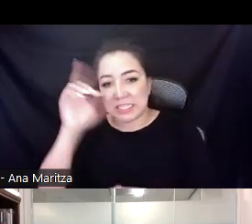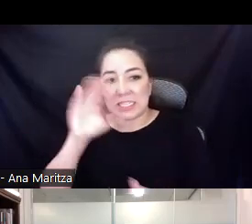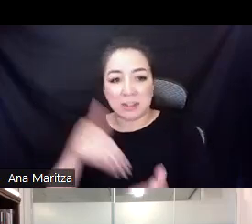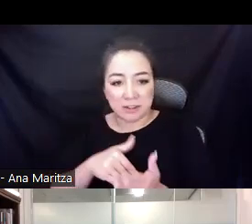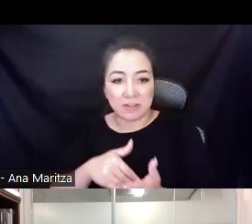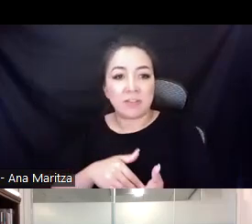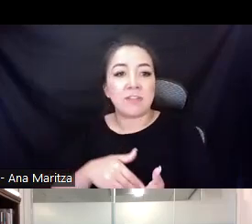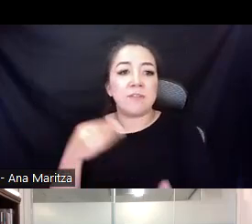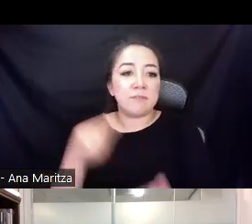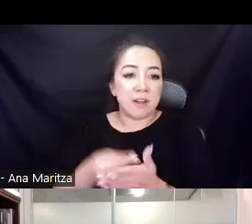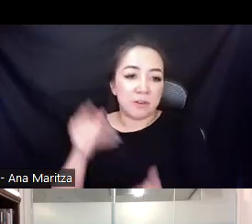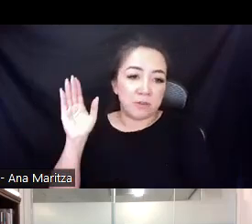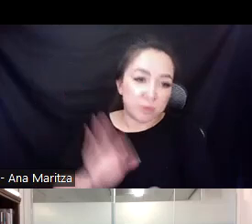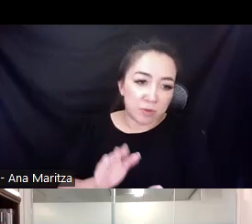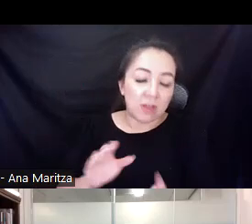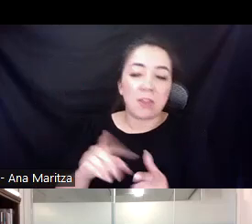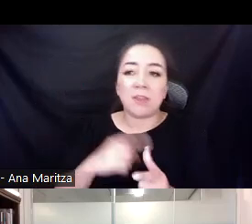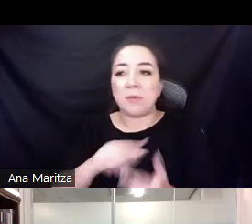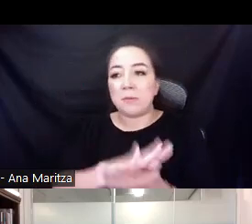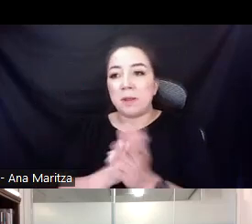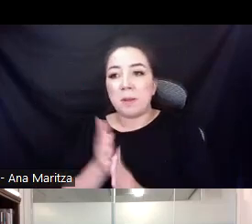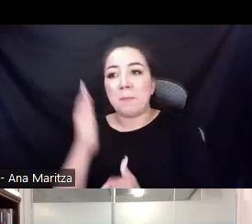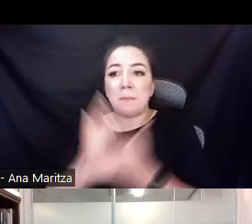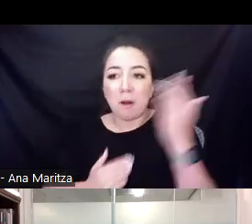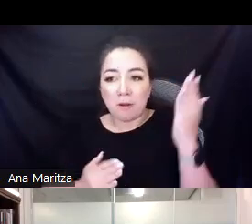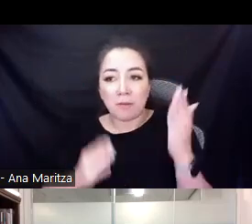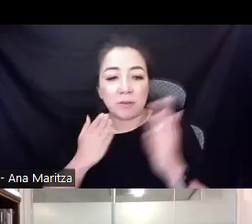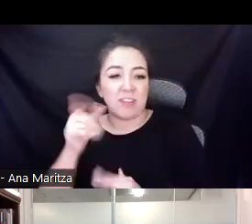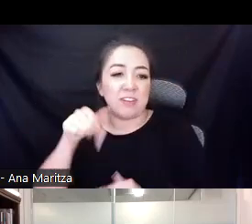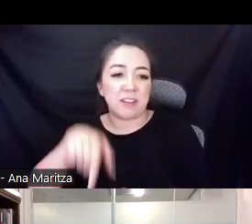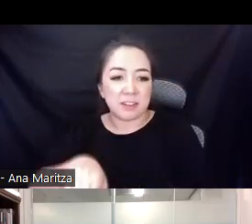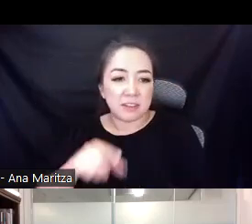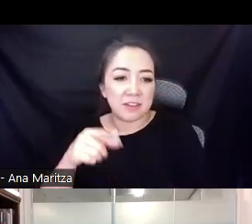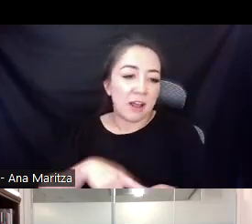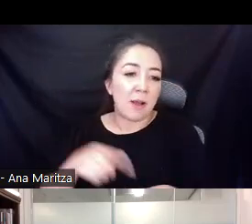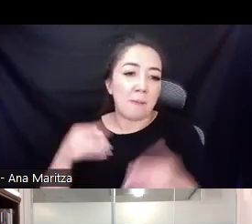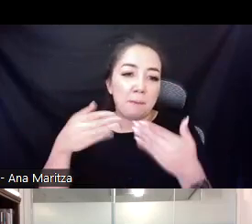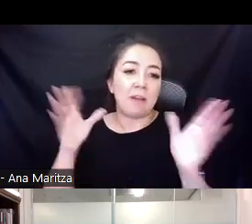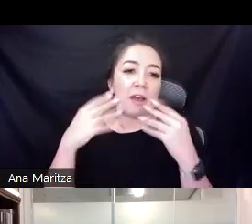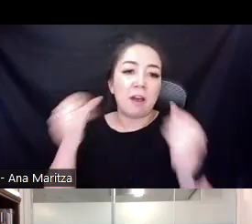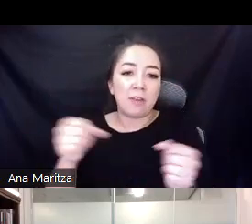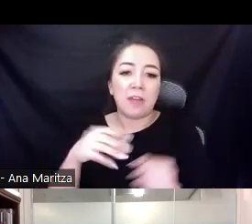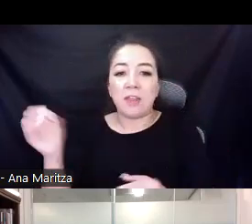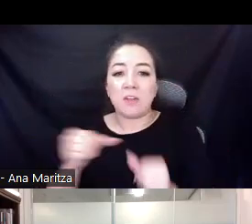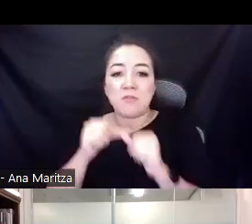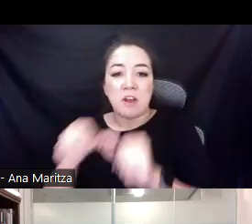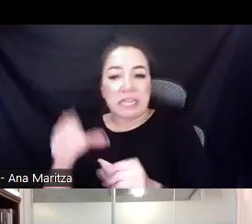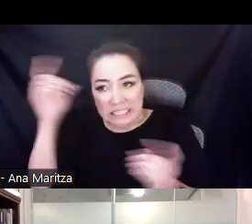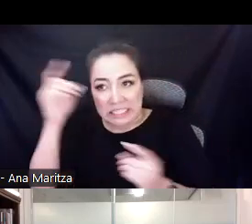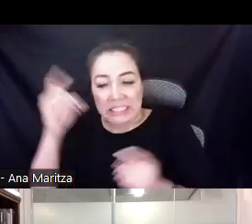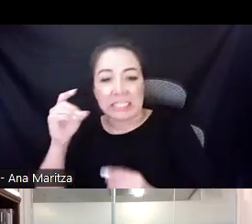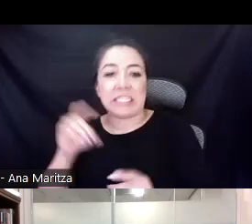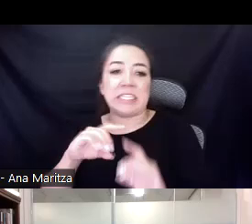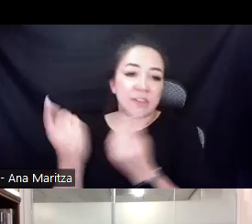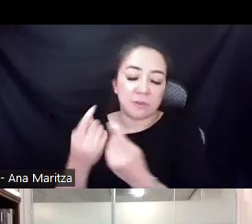was reduced, as I said, and then we became part of, during this time, the Department of Public Health in the Chronic Disease Division, where we have